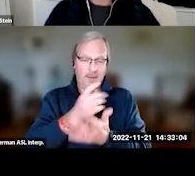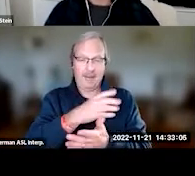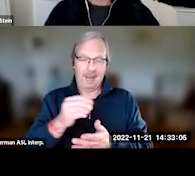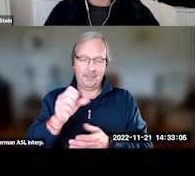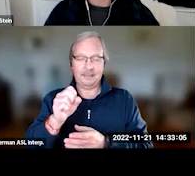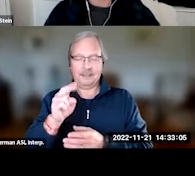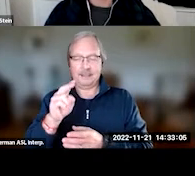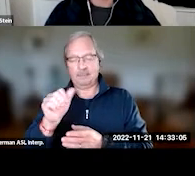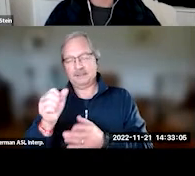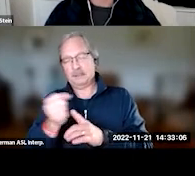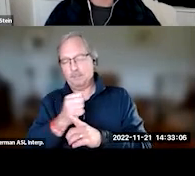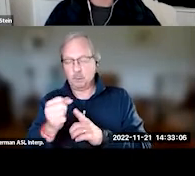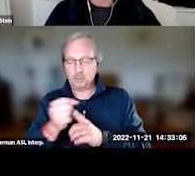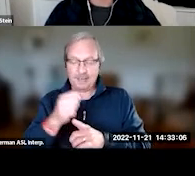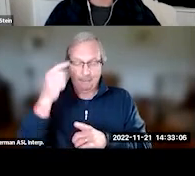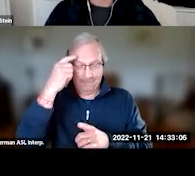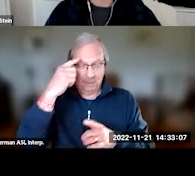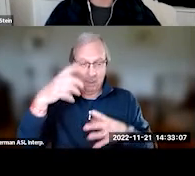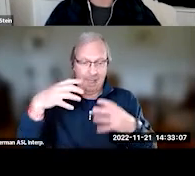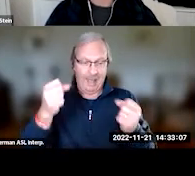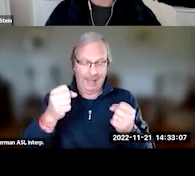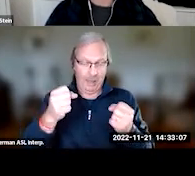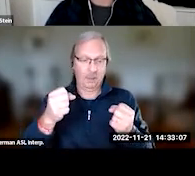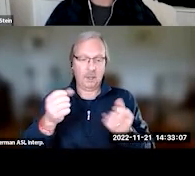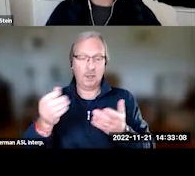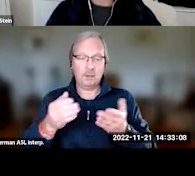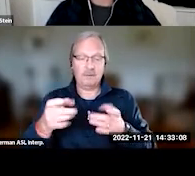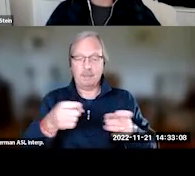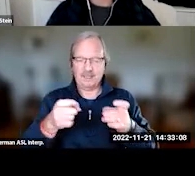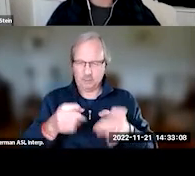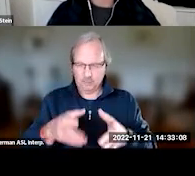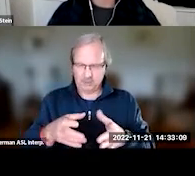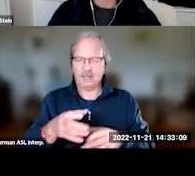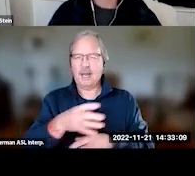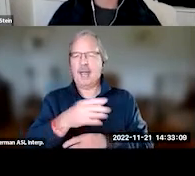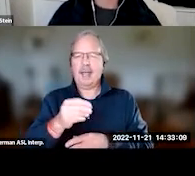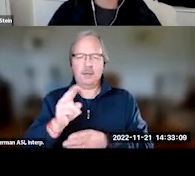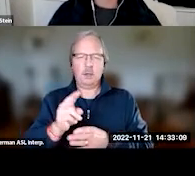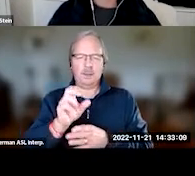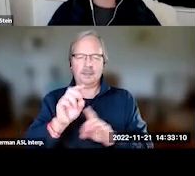Administration, or the U.S. Department of Health and Human Services.